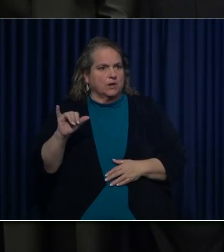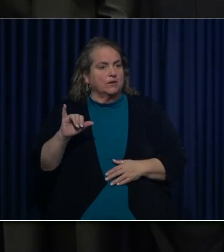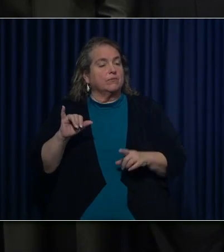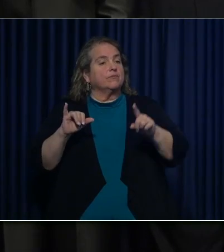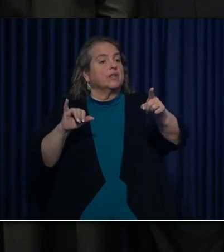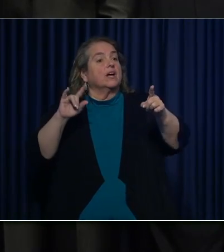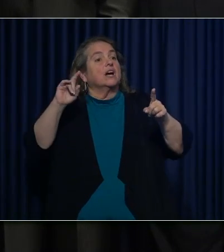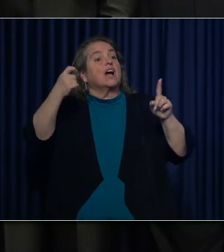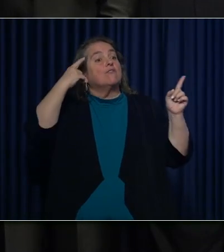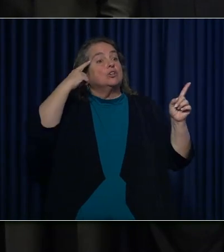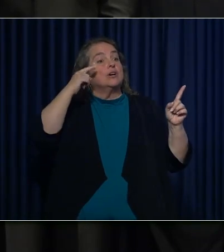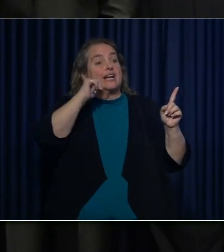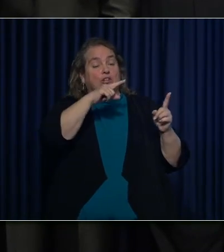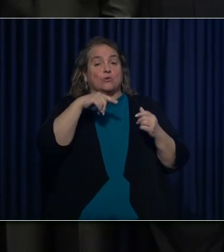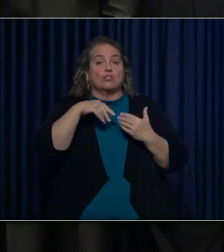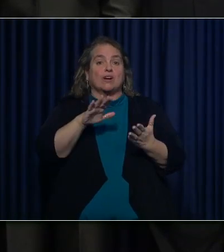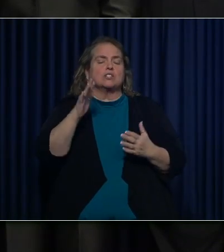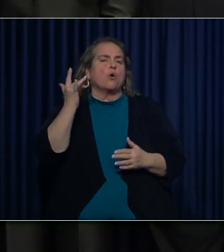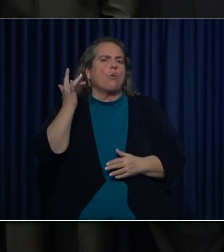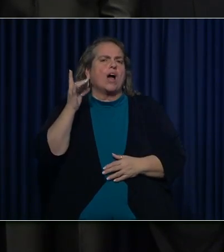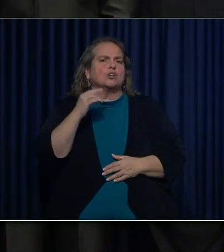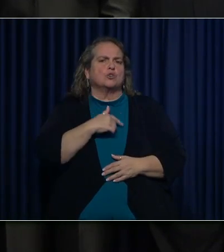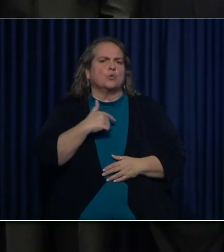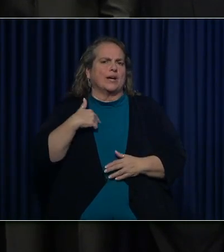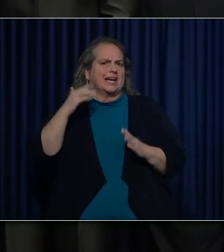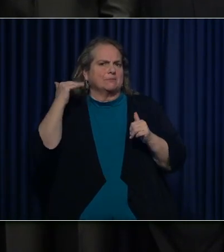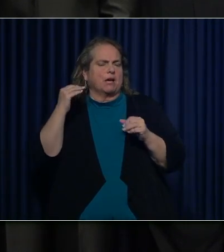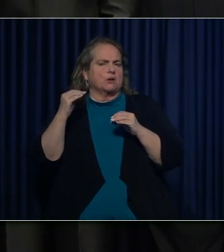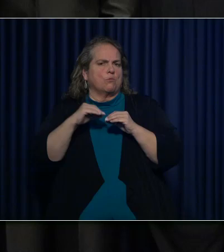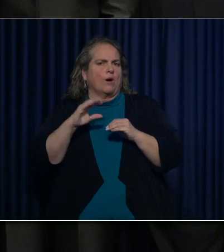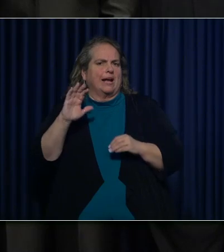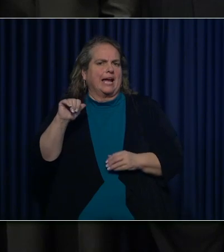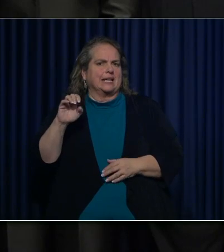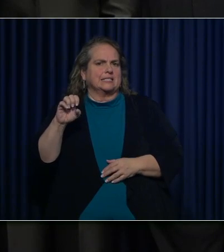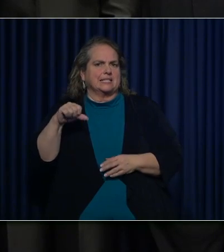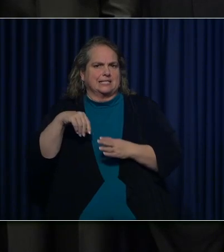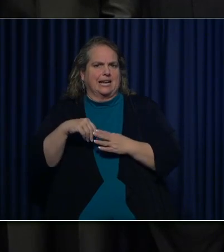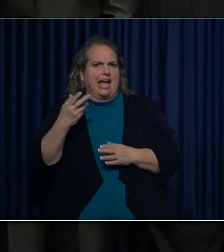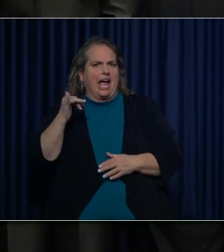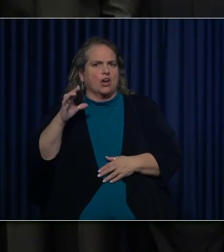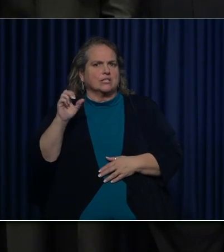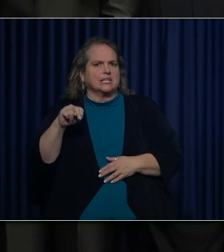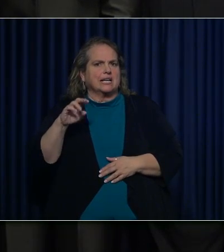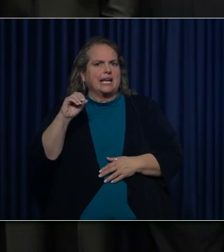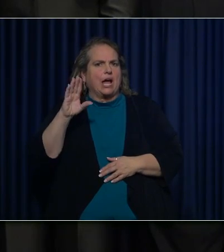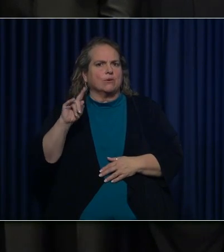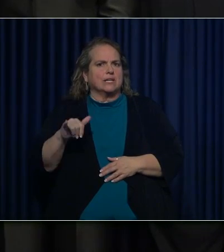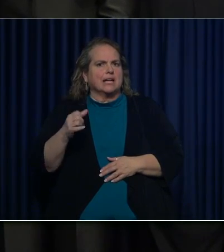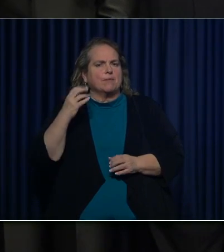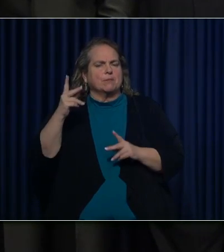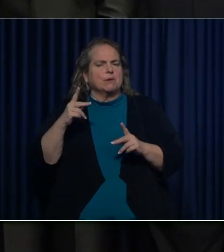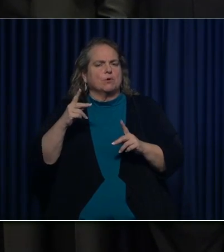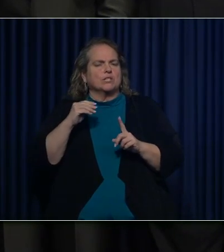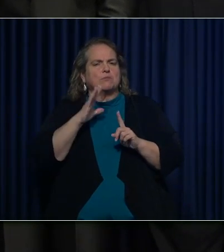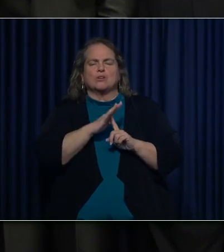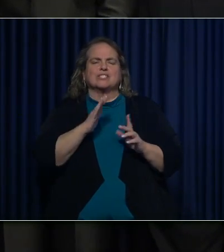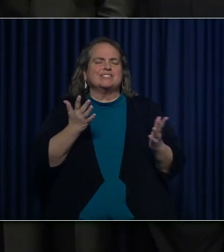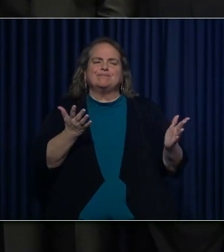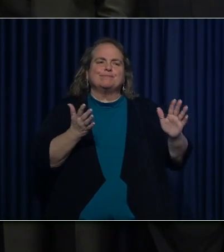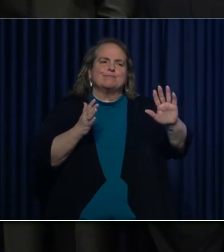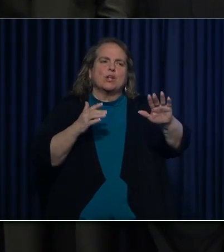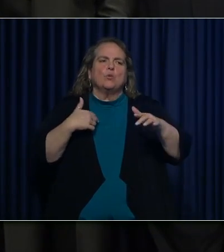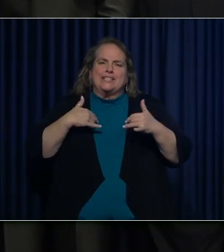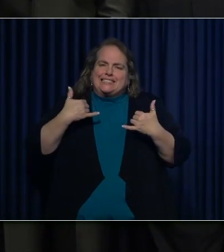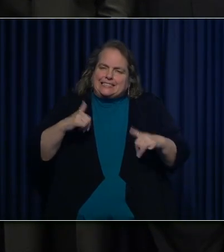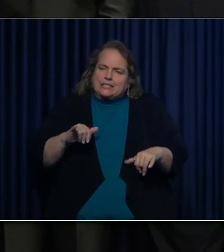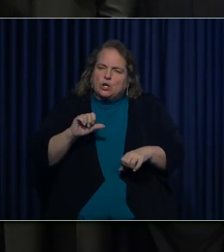you address just why we expect more cases in Harrison County? Do you know how many people may have been exposed? We're still working through all